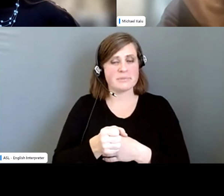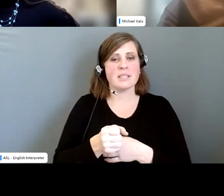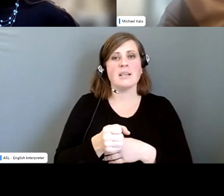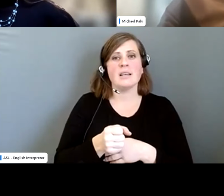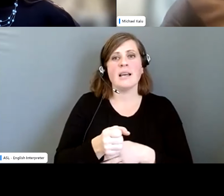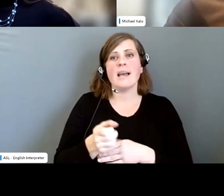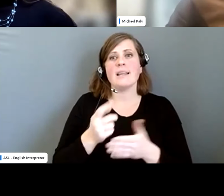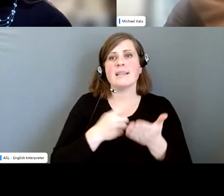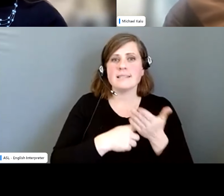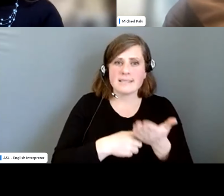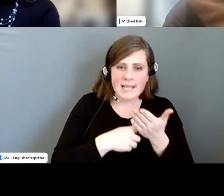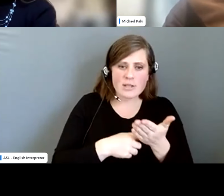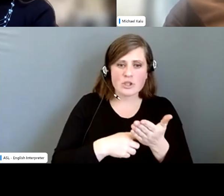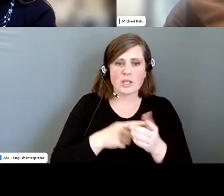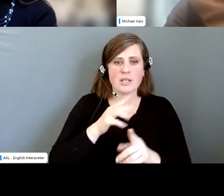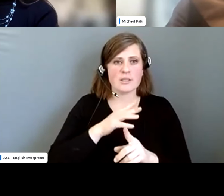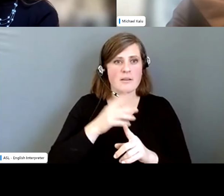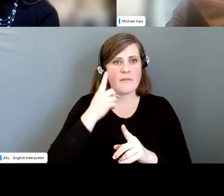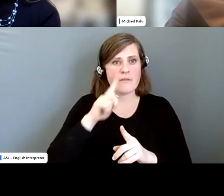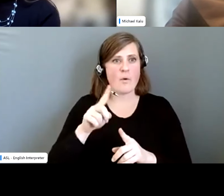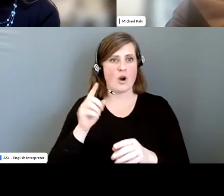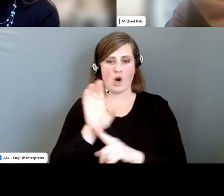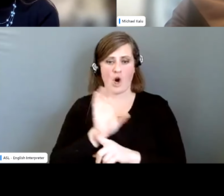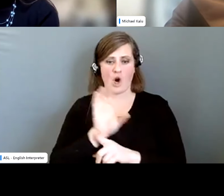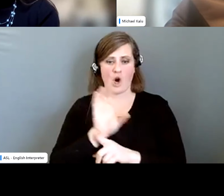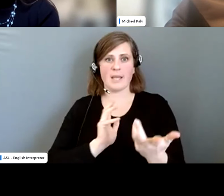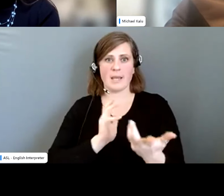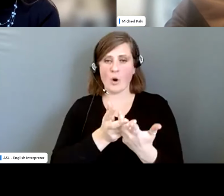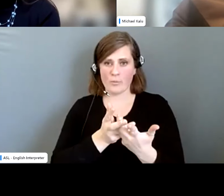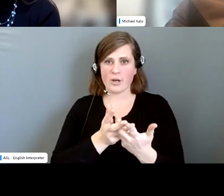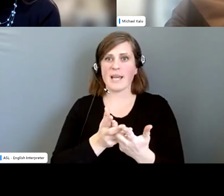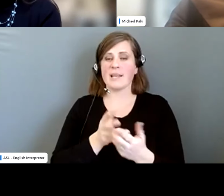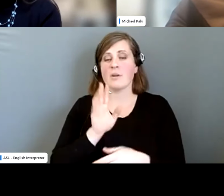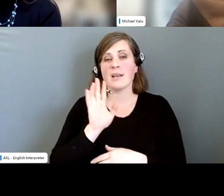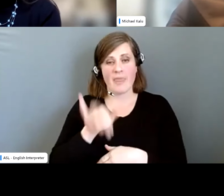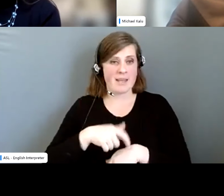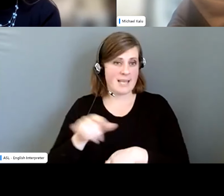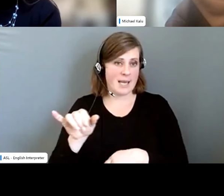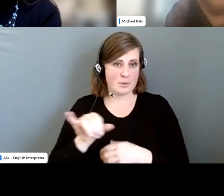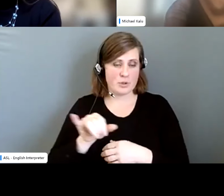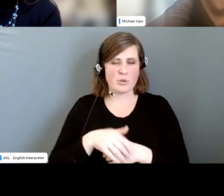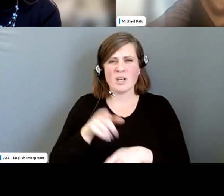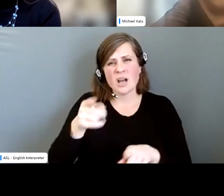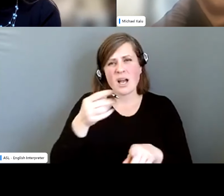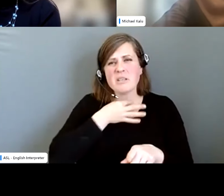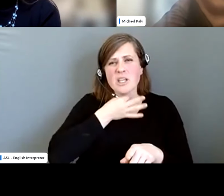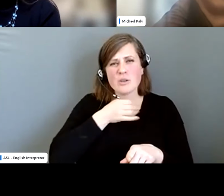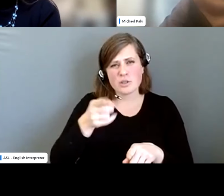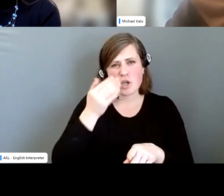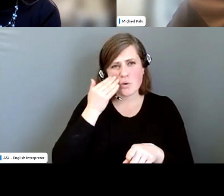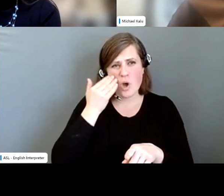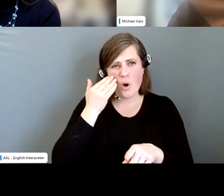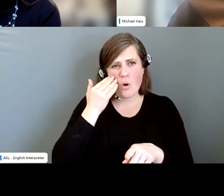talk around being culturally appropriate care was brought up, I know, in that session. And do you know if there has been any sort of